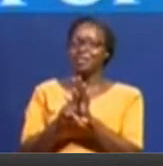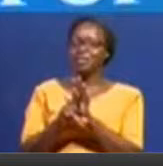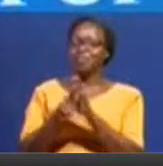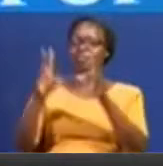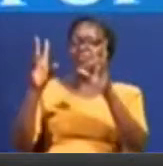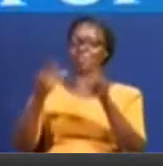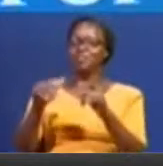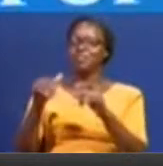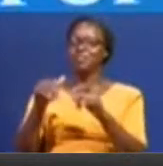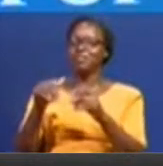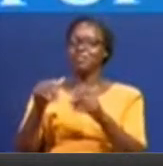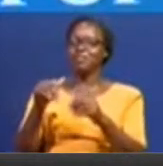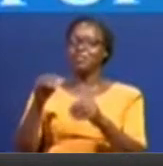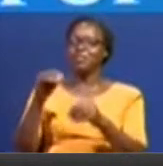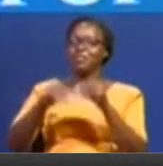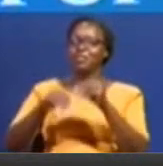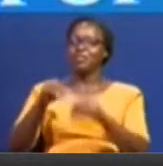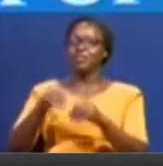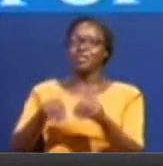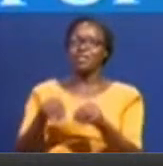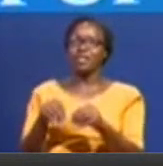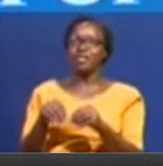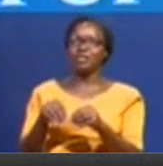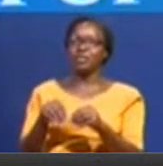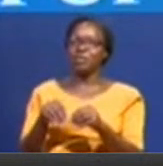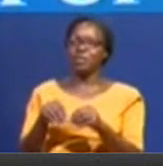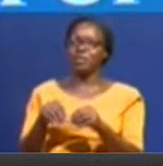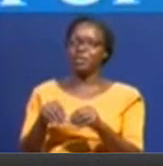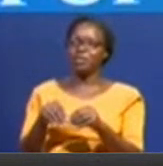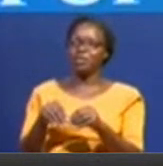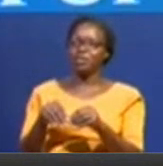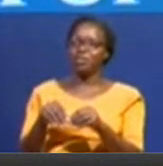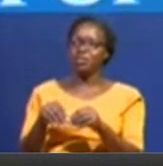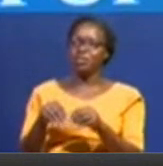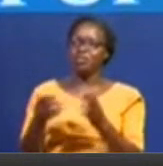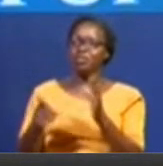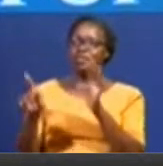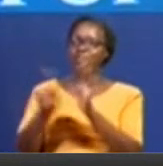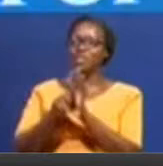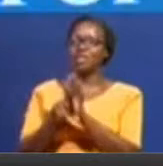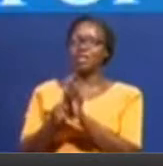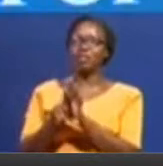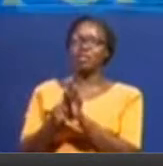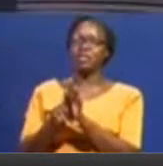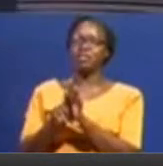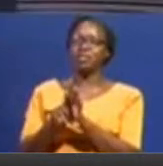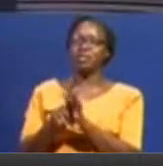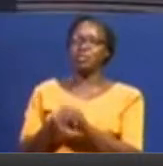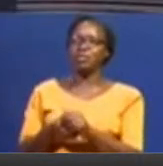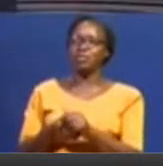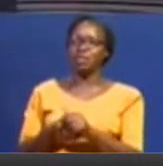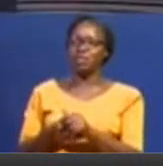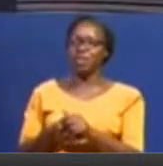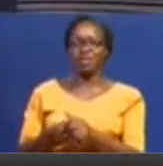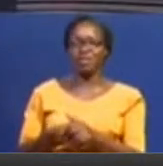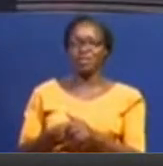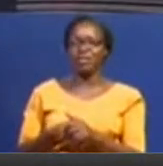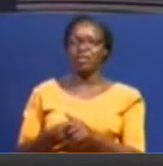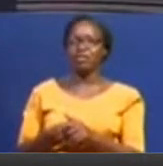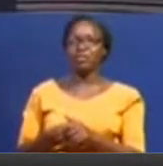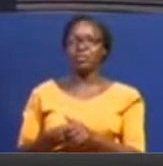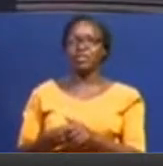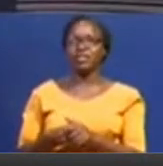the electoral process, first of all, is a legal process. It has a lot of legal guidelines, the law that guides it. So